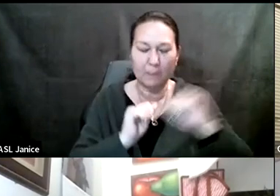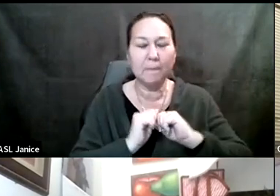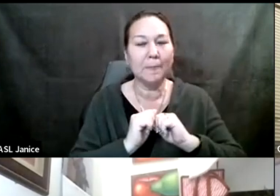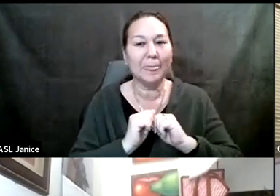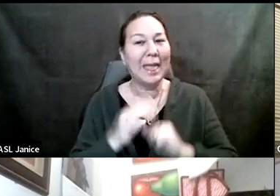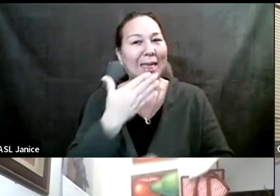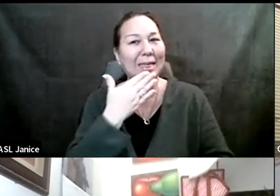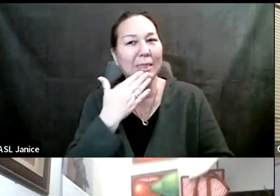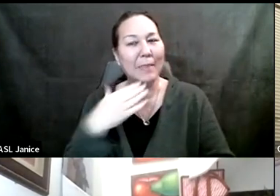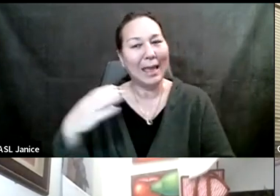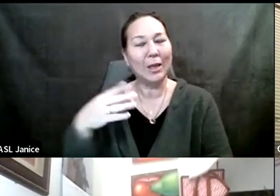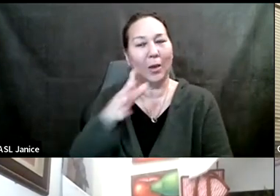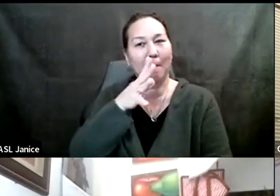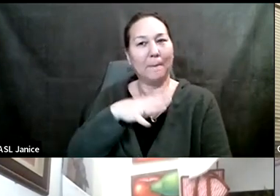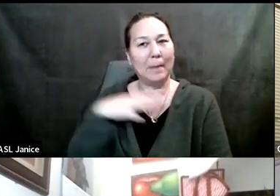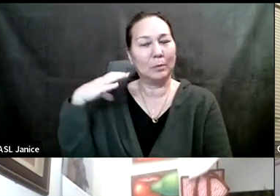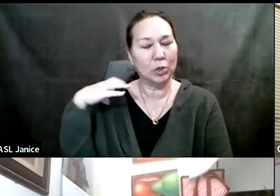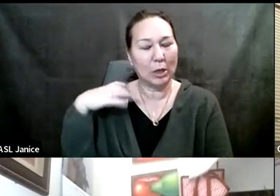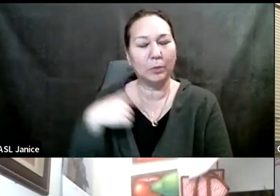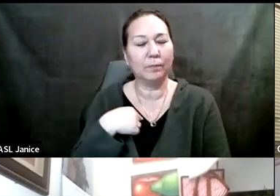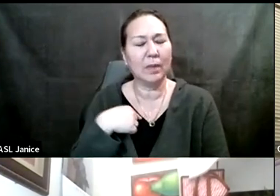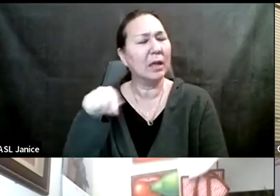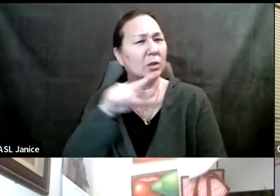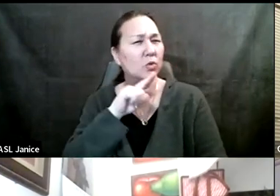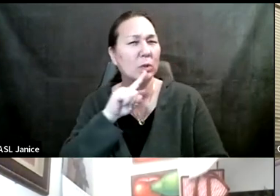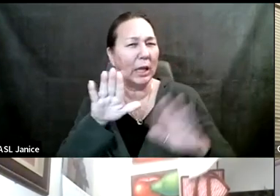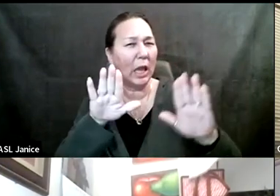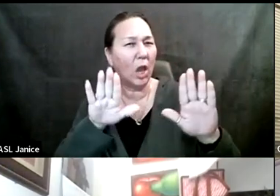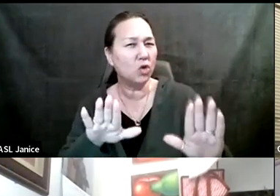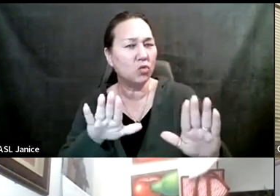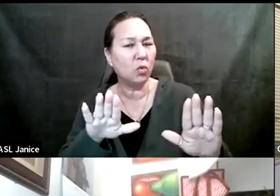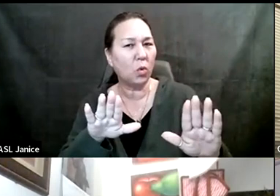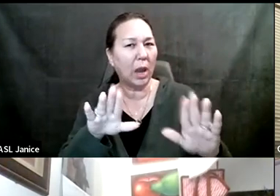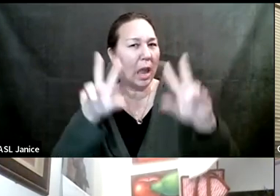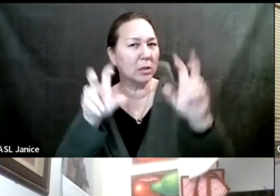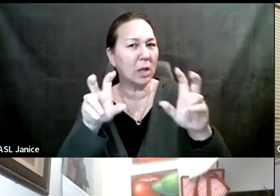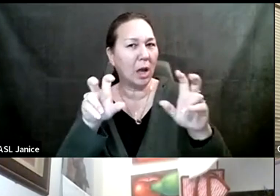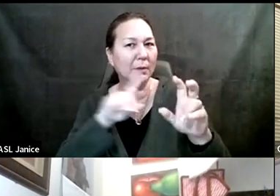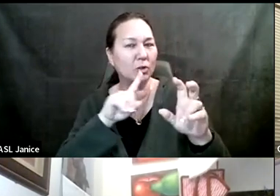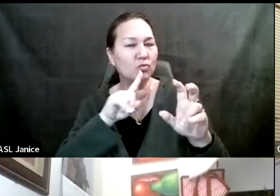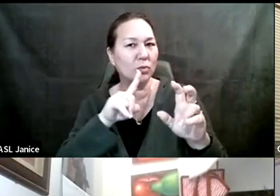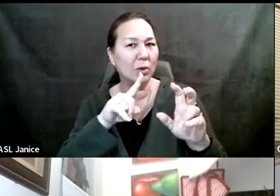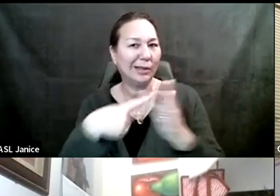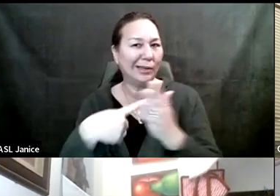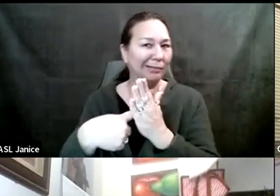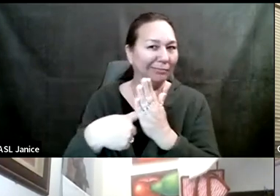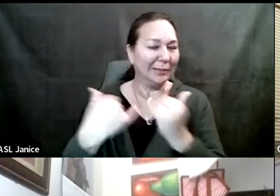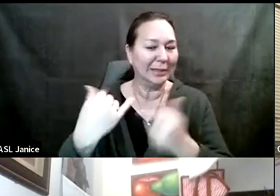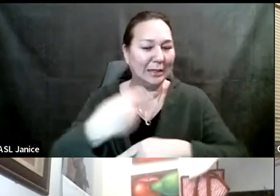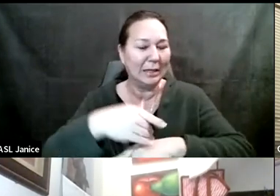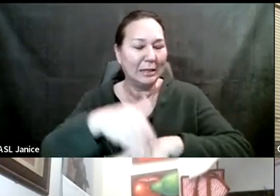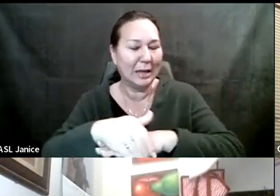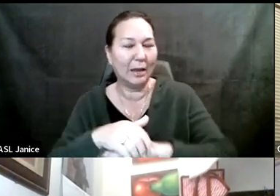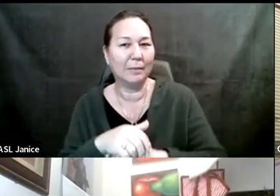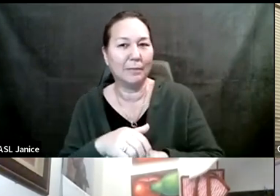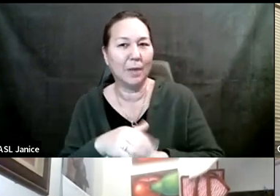about um this is this is a great a great topic for us to dig into tonight um but before we begin the presentation I would